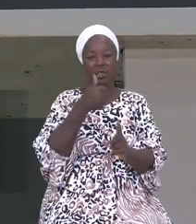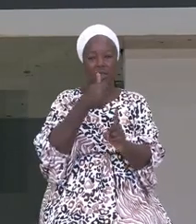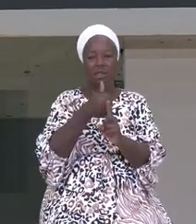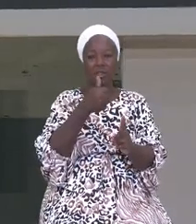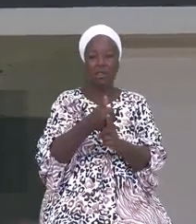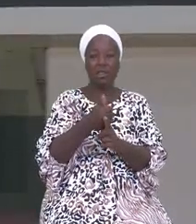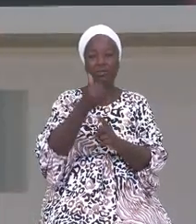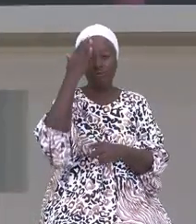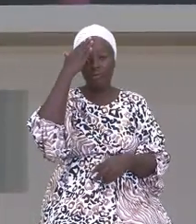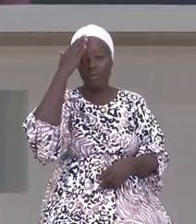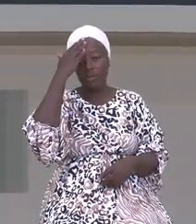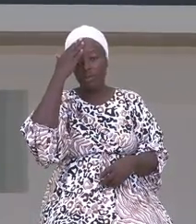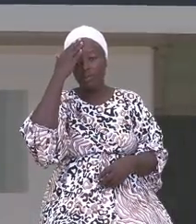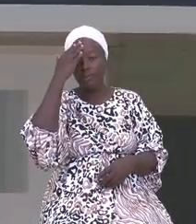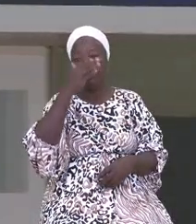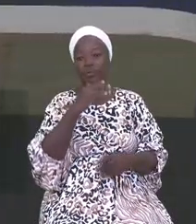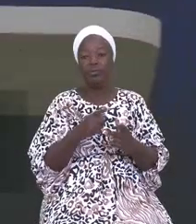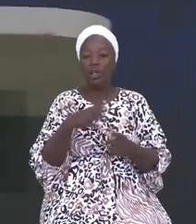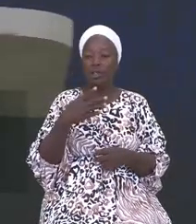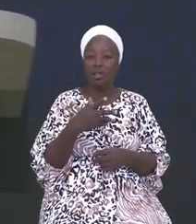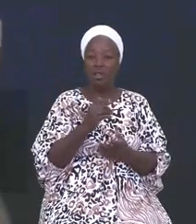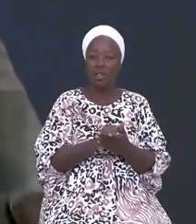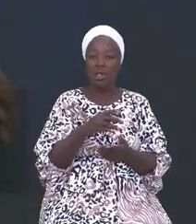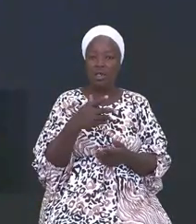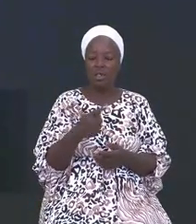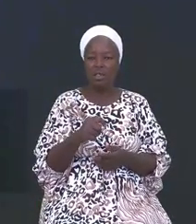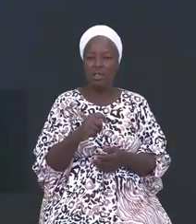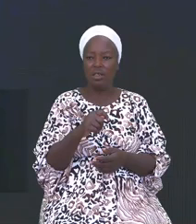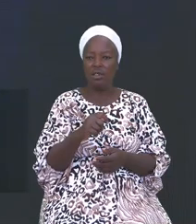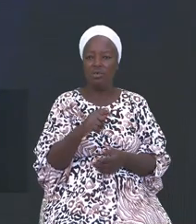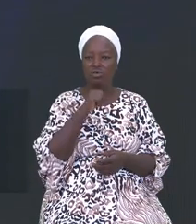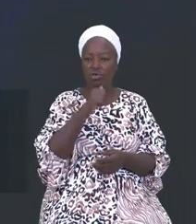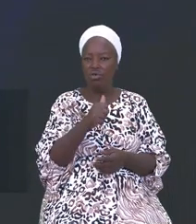self-recommendation. The inconsistency of man's